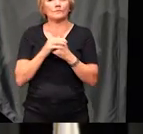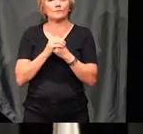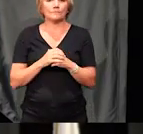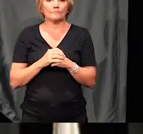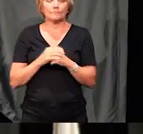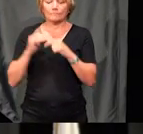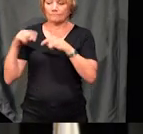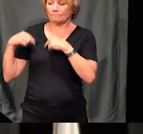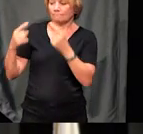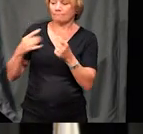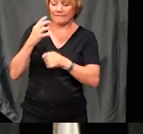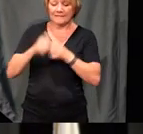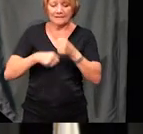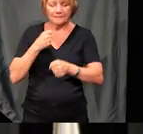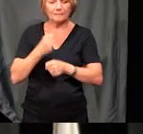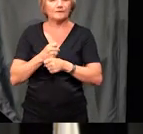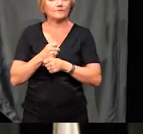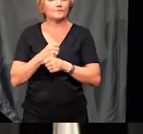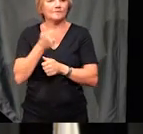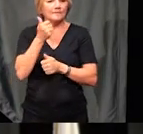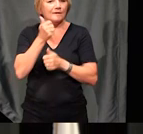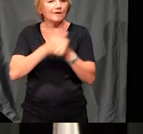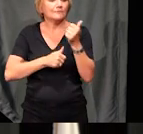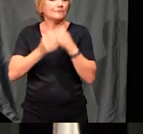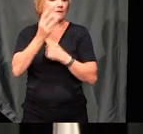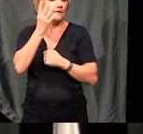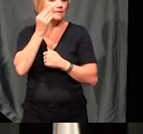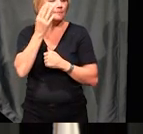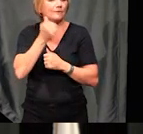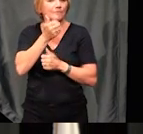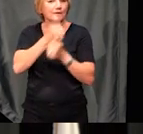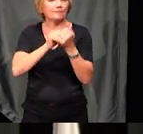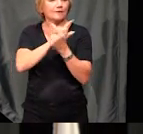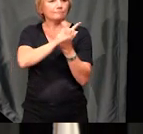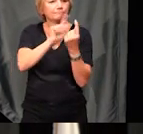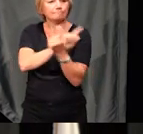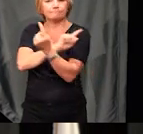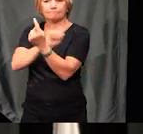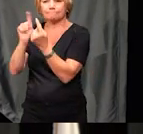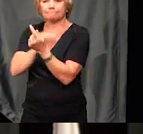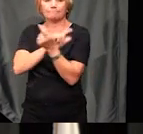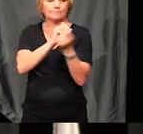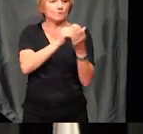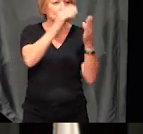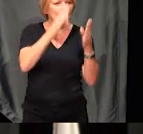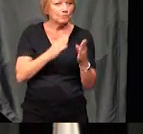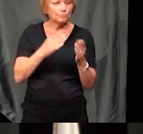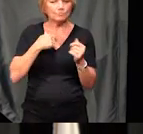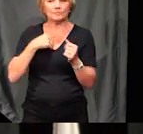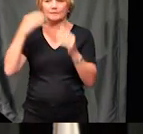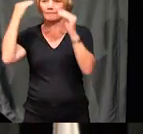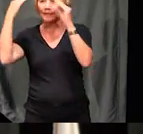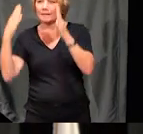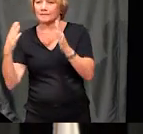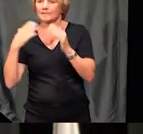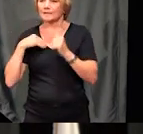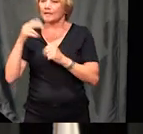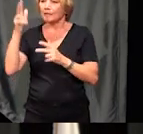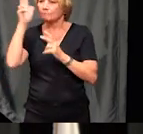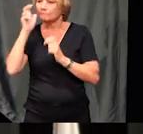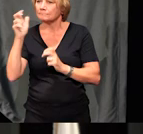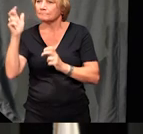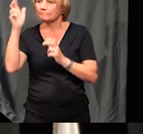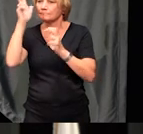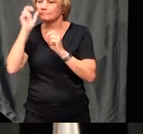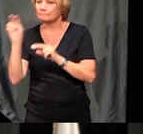each encounter with students and faculty, I have listened, I have watched, learned, and